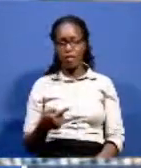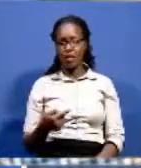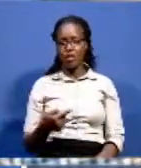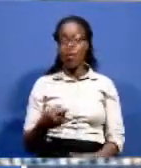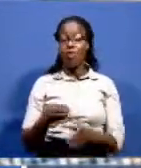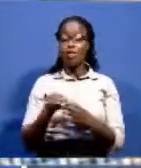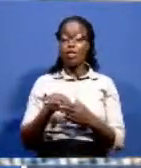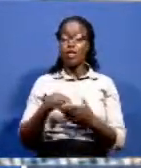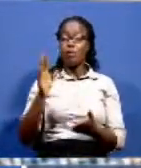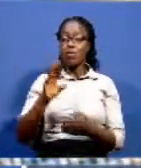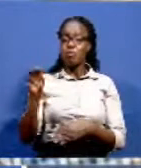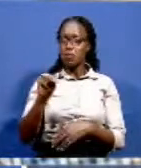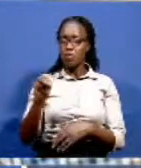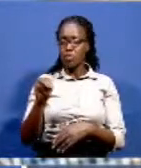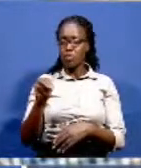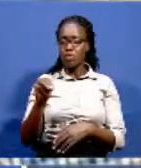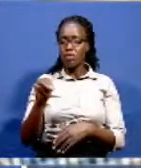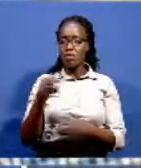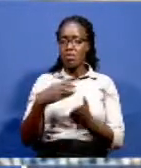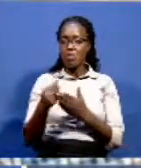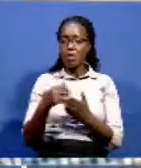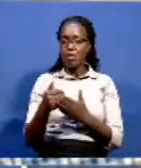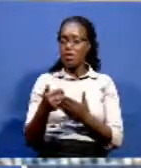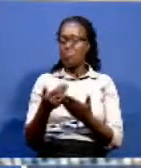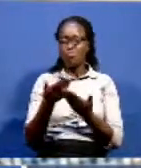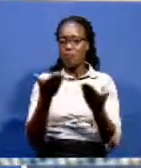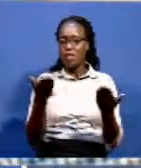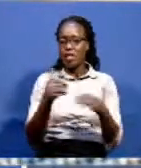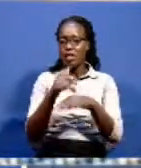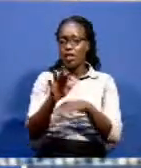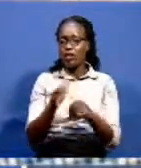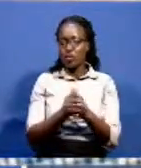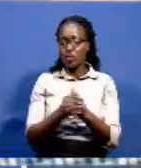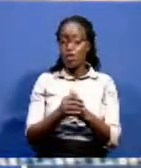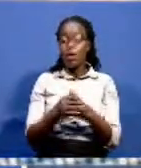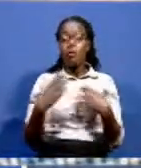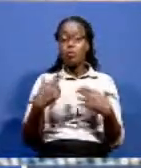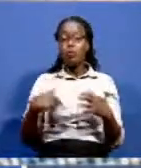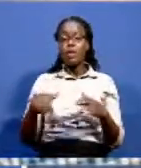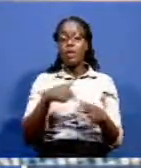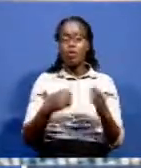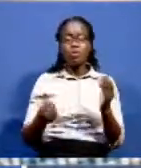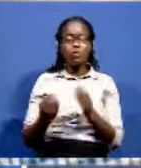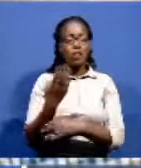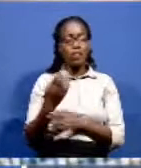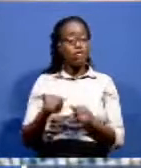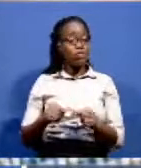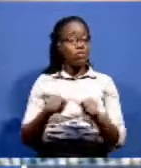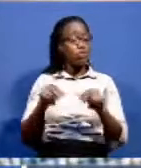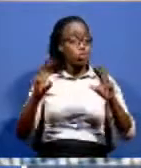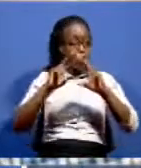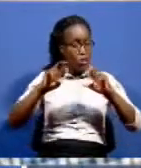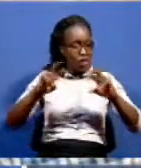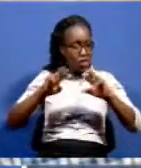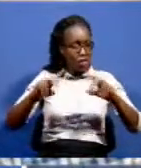million shillings worth of damage. Kwa hivyo saa hii watu wetu wa emergency wanaendelea ku assess.